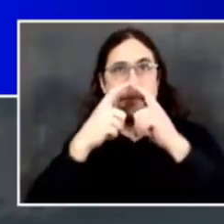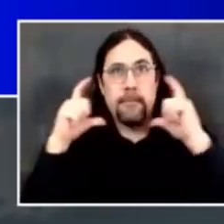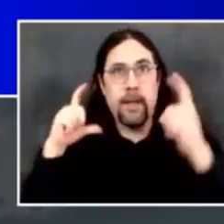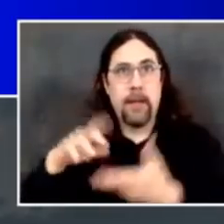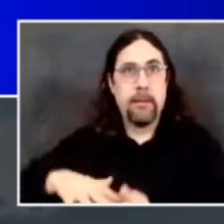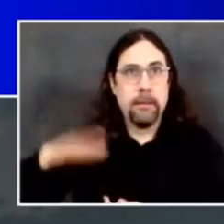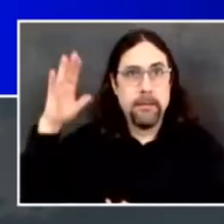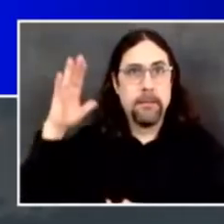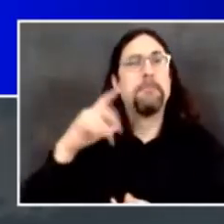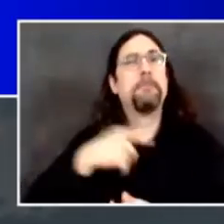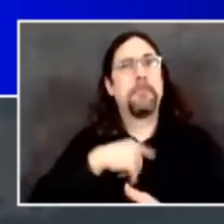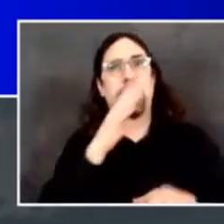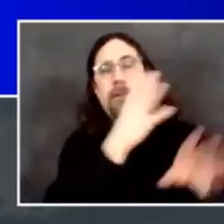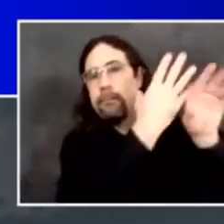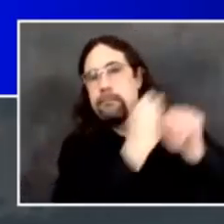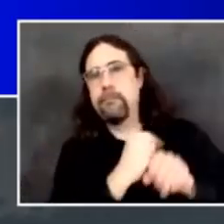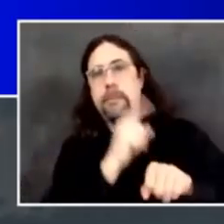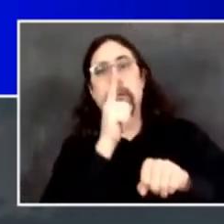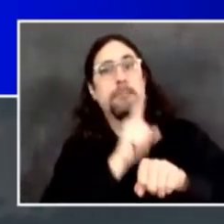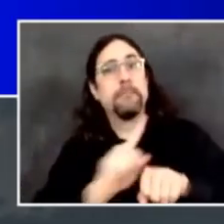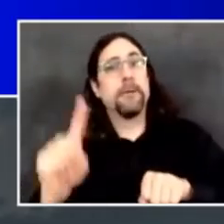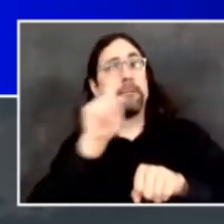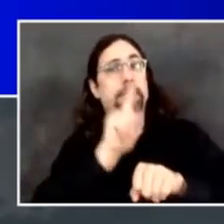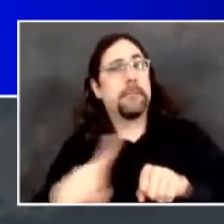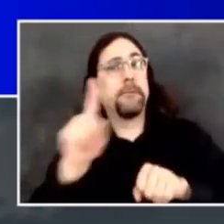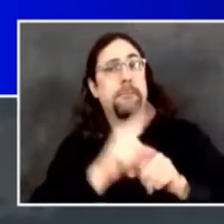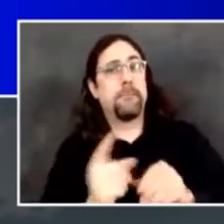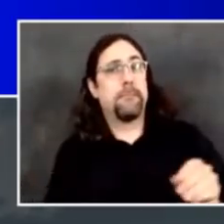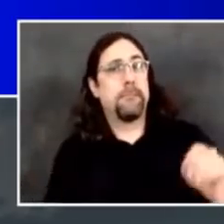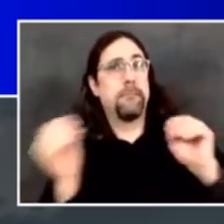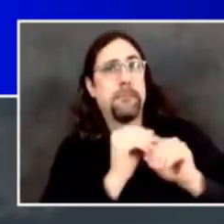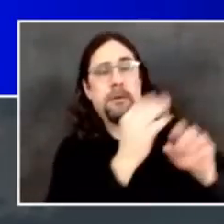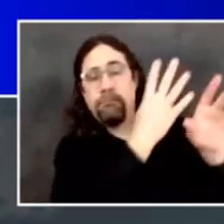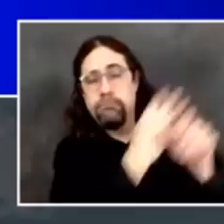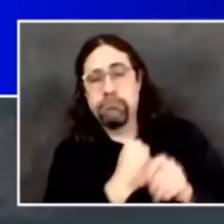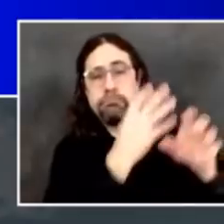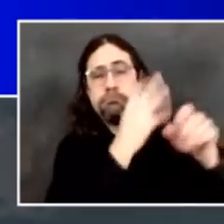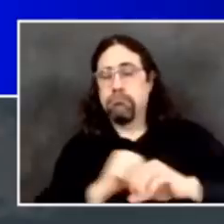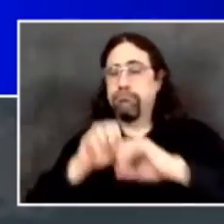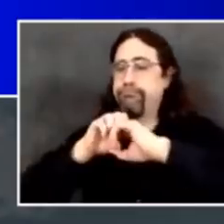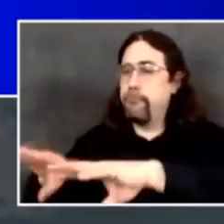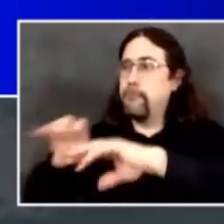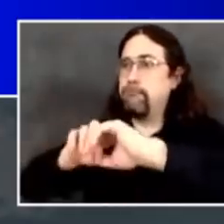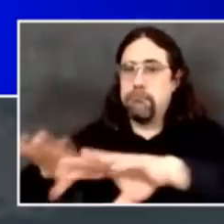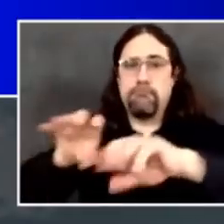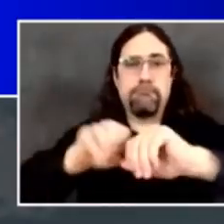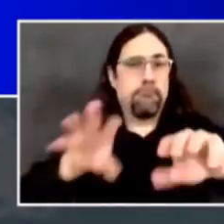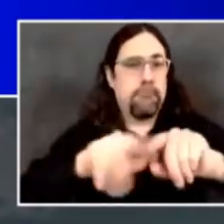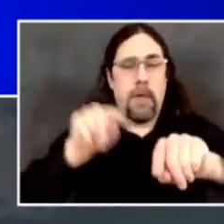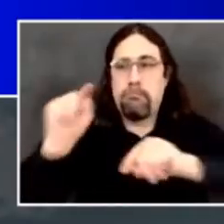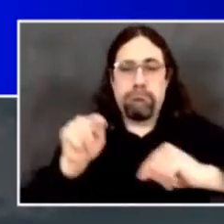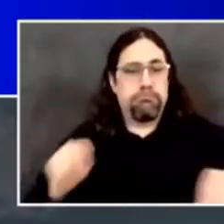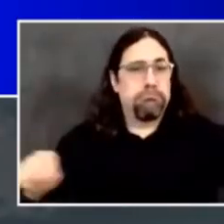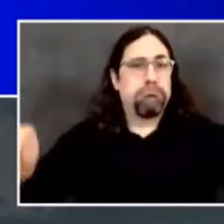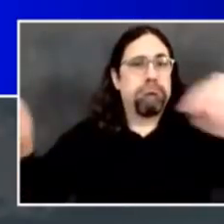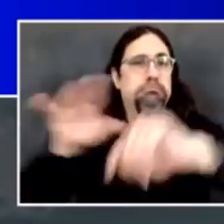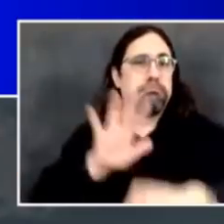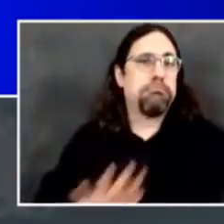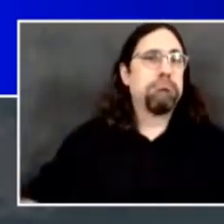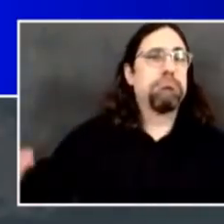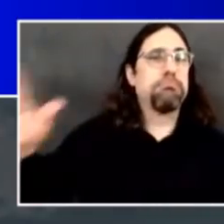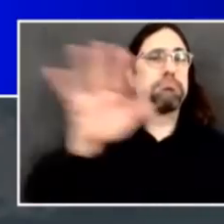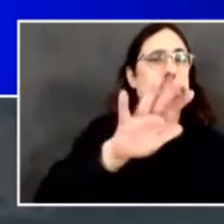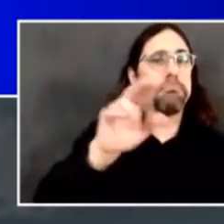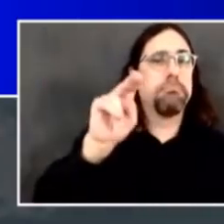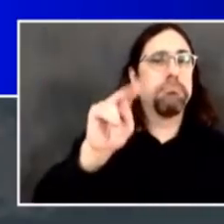weeks to come to make sure that everyone has what they need. These, of course, will be distributed for free as we work together to beat back